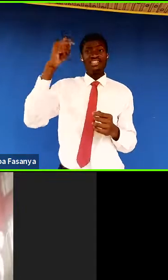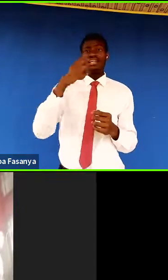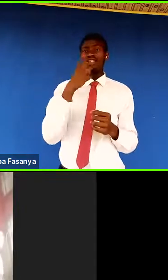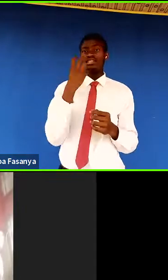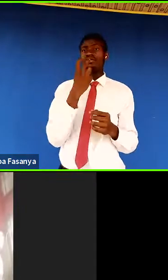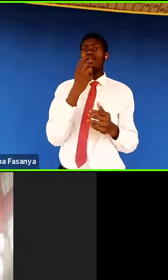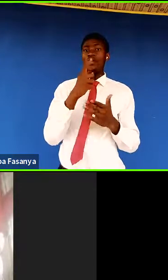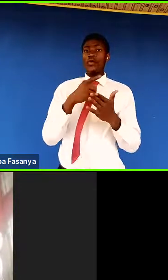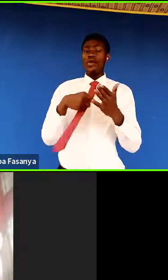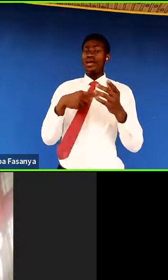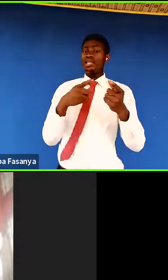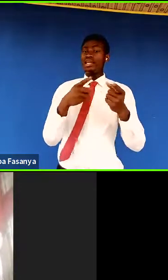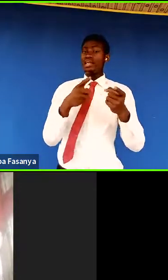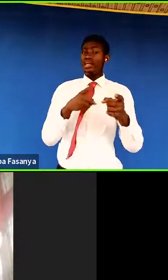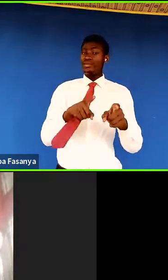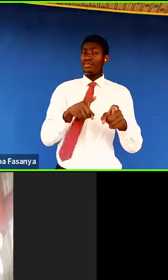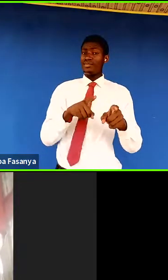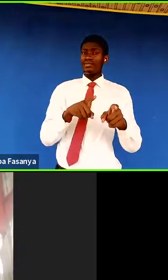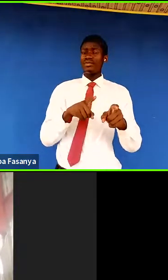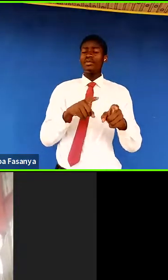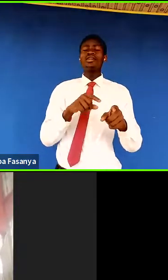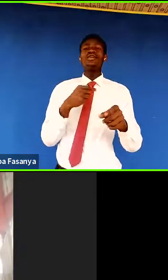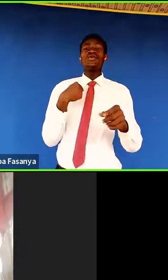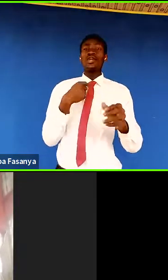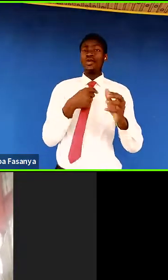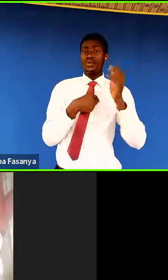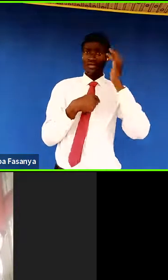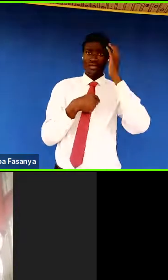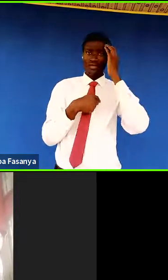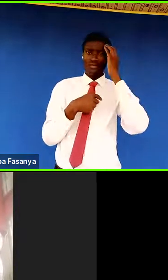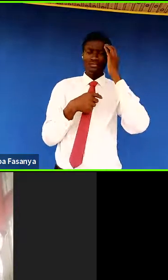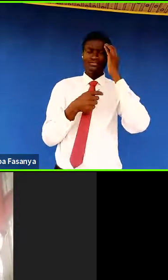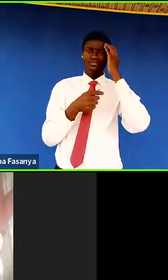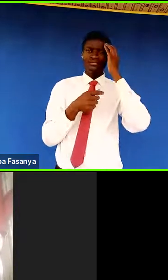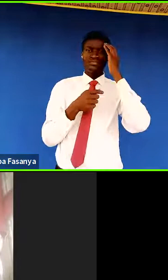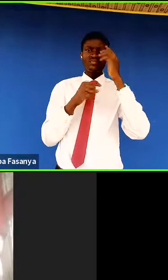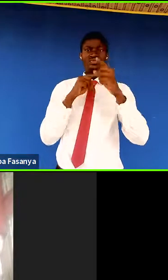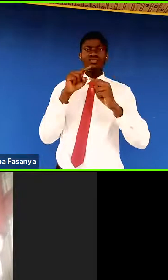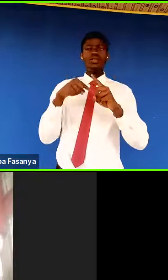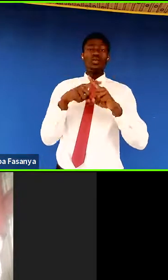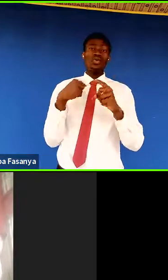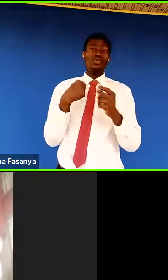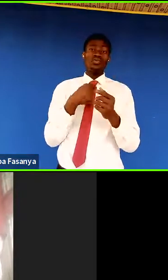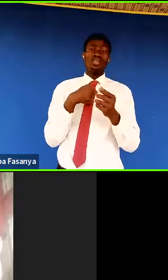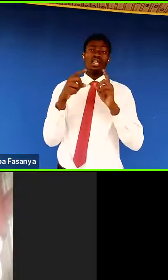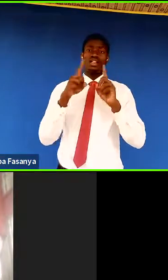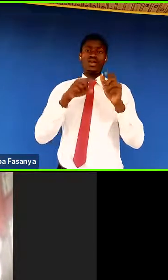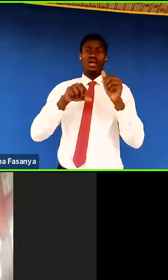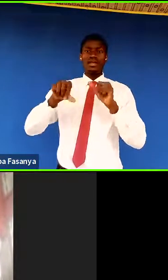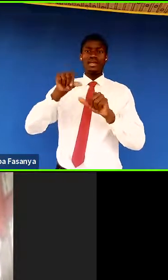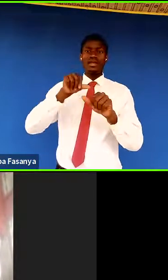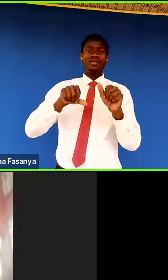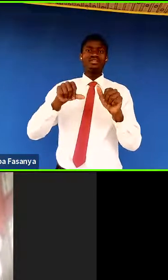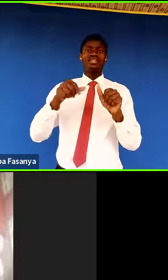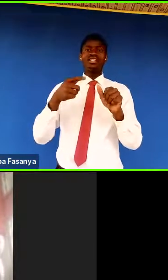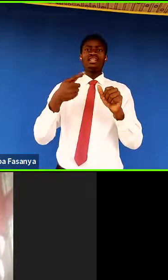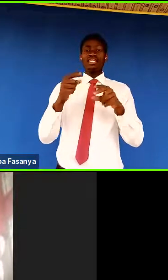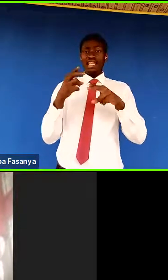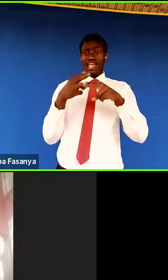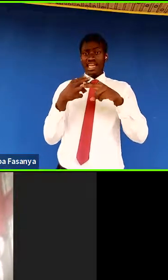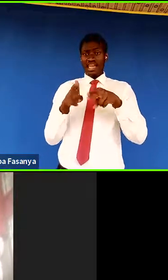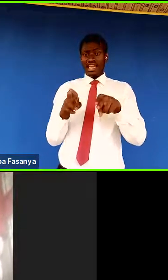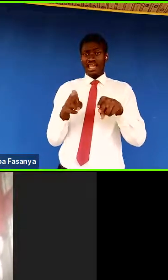is that we know that when we talk about the X and Y sperms, the